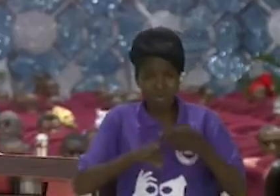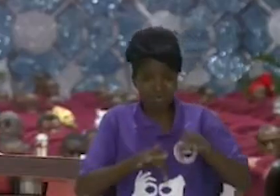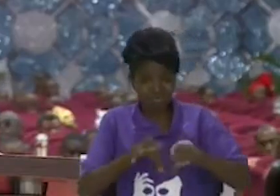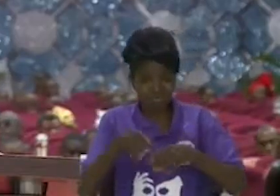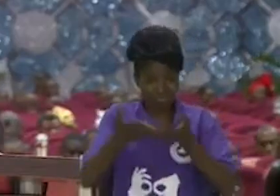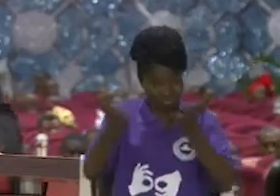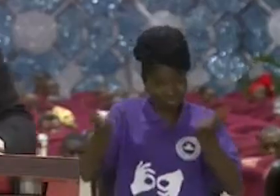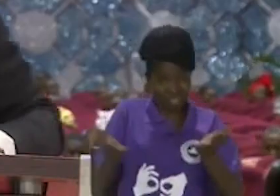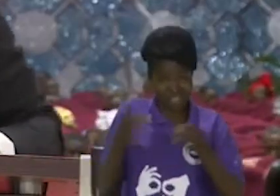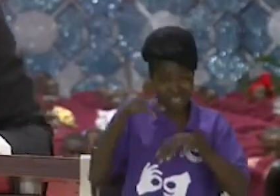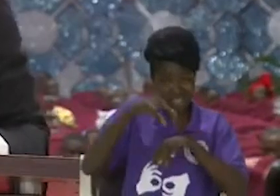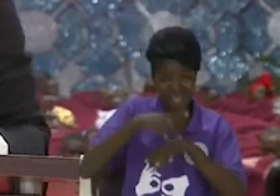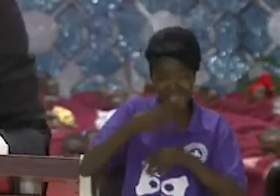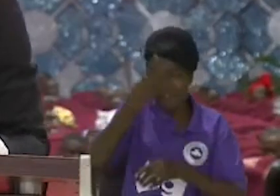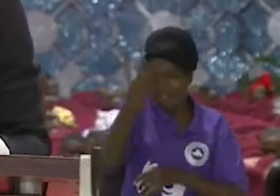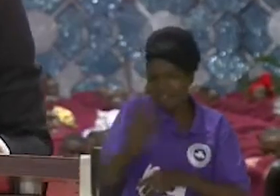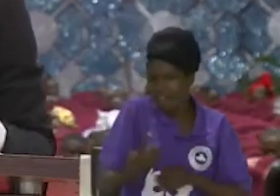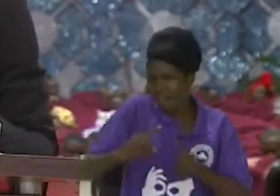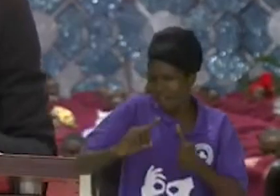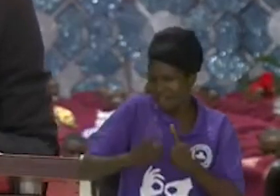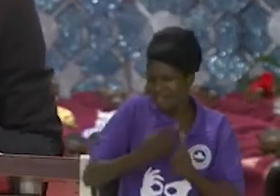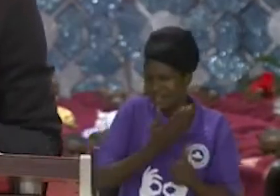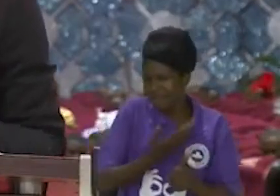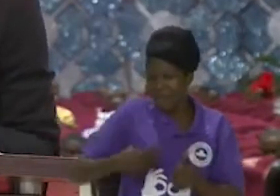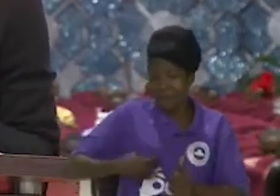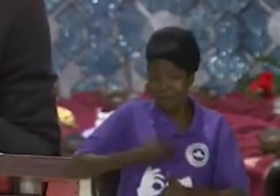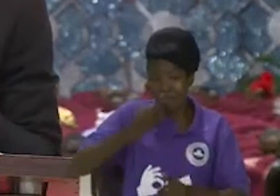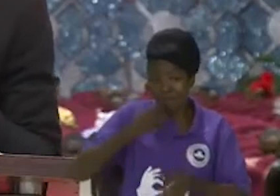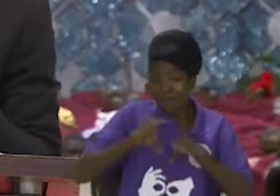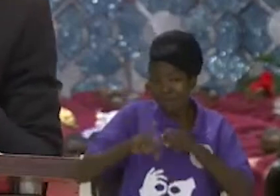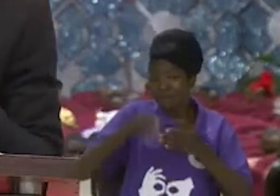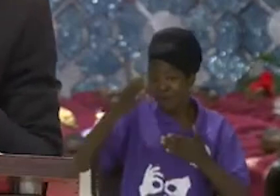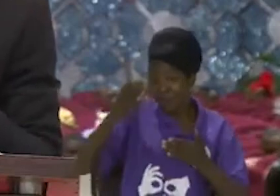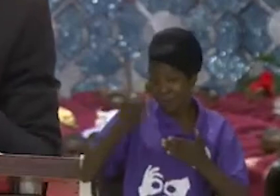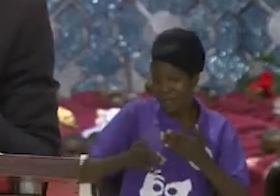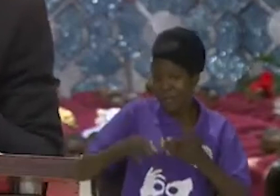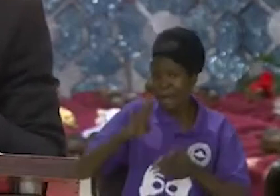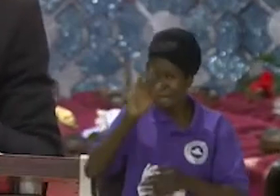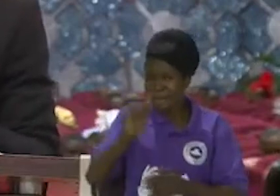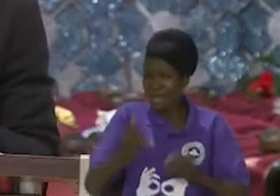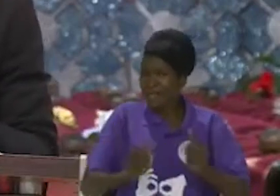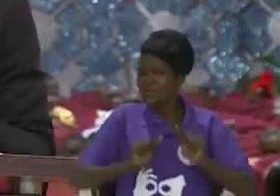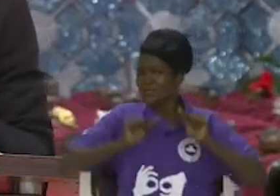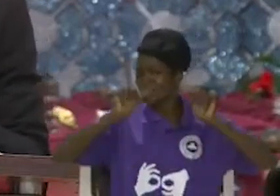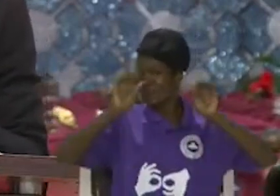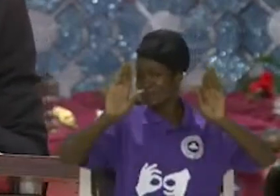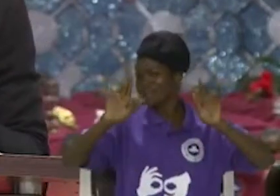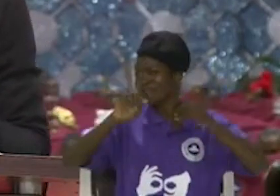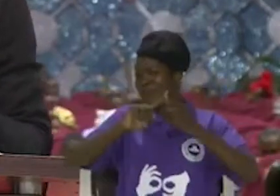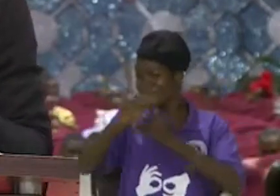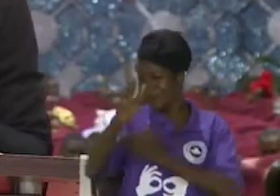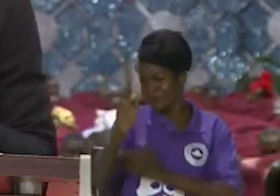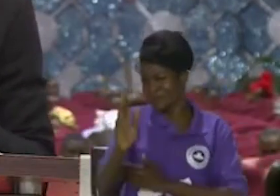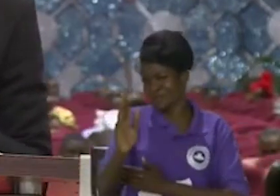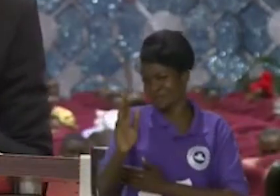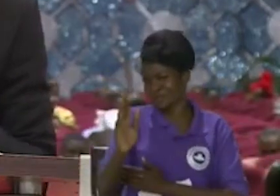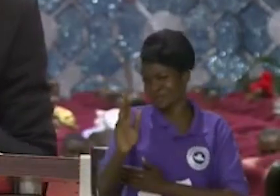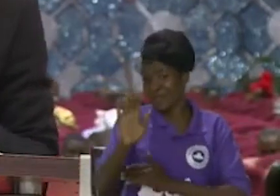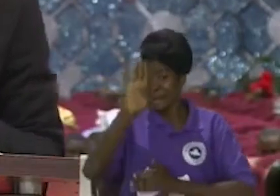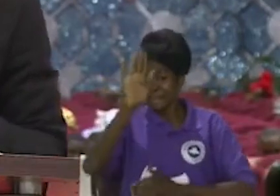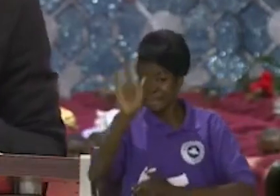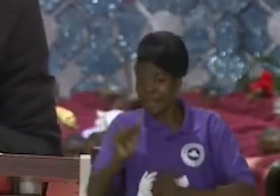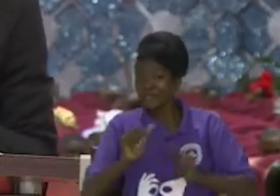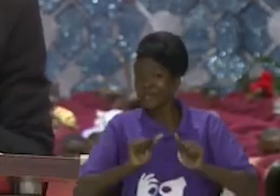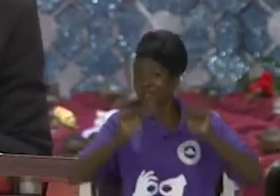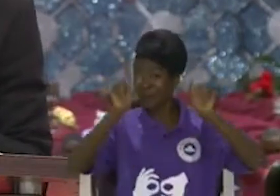earth. The first thing we must do to accomplish this is by submitting to God's own authority. By